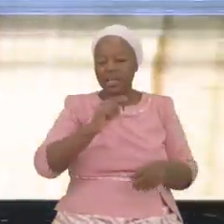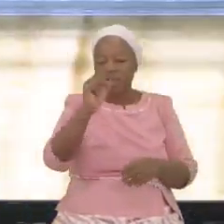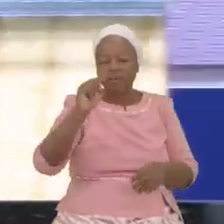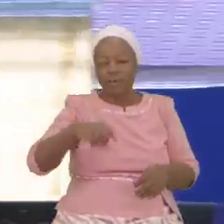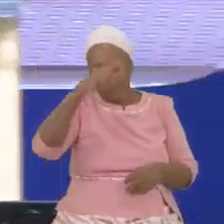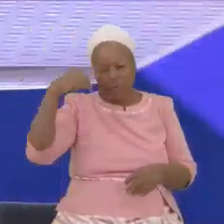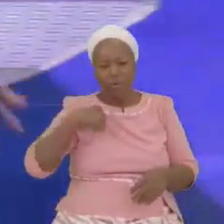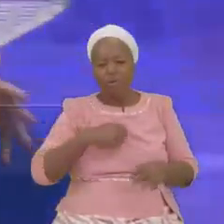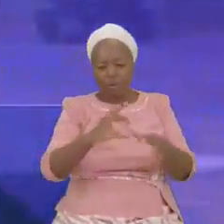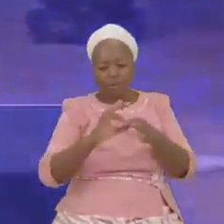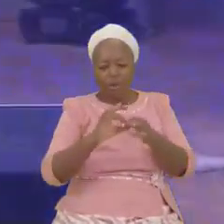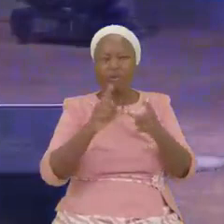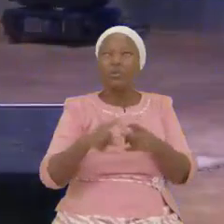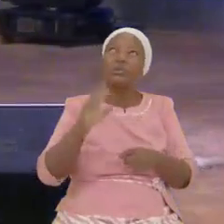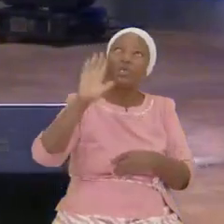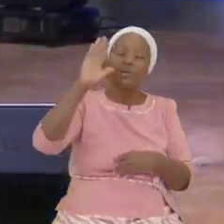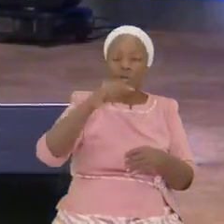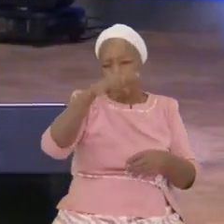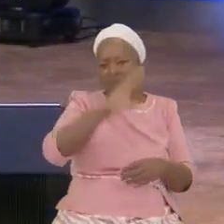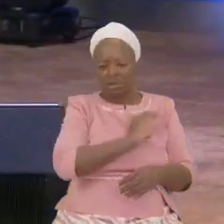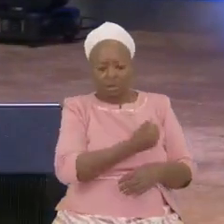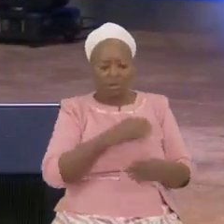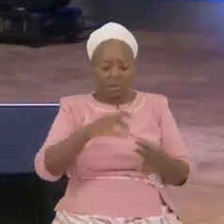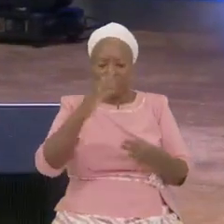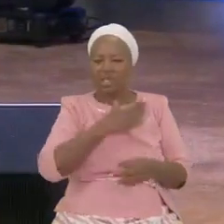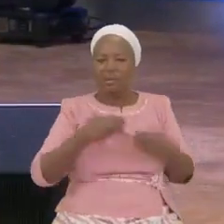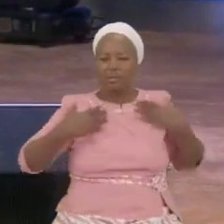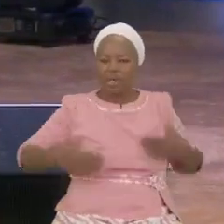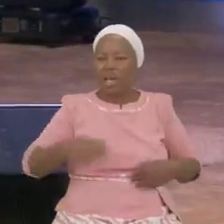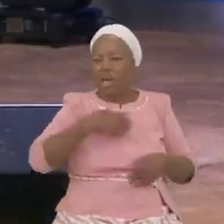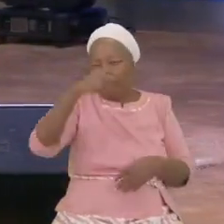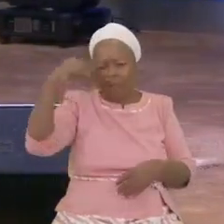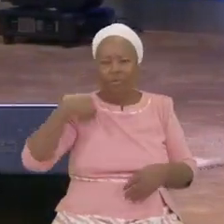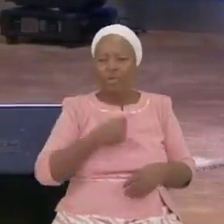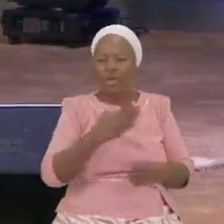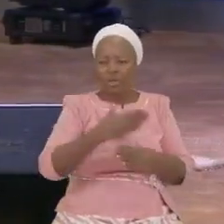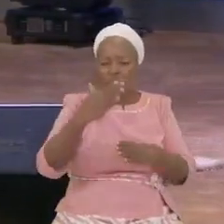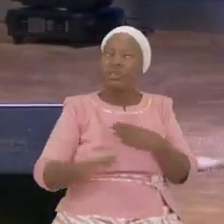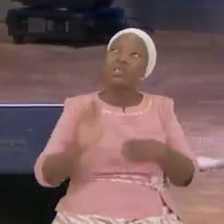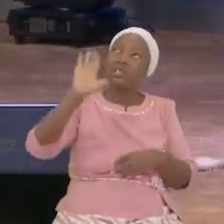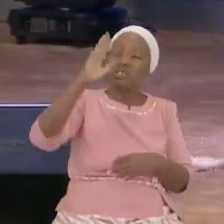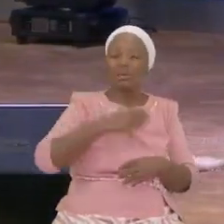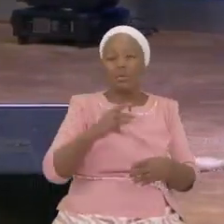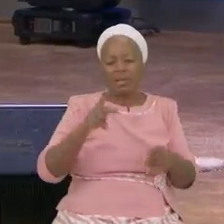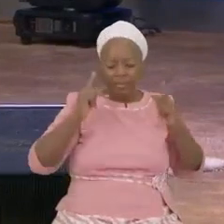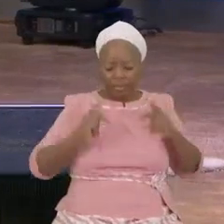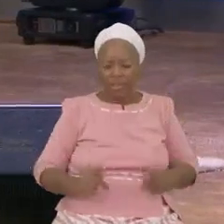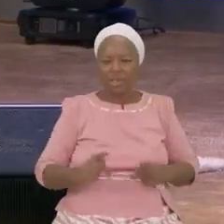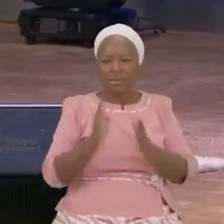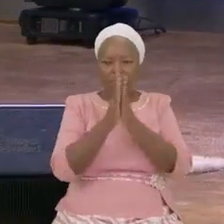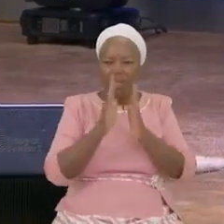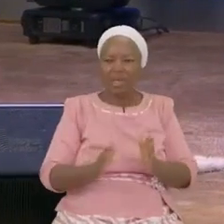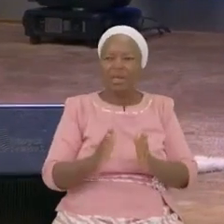belong to him, soul, spirit, and body, and because we are completely his by personal